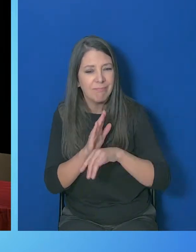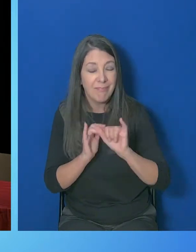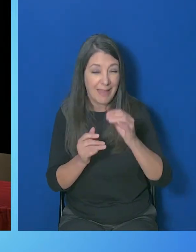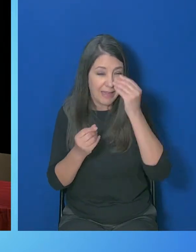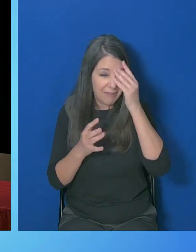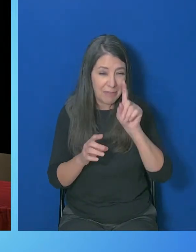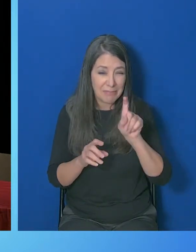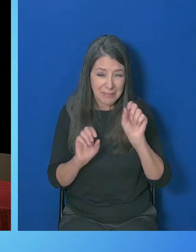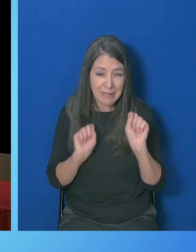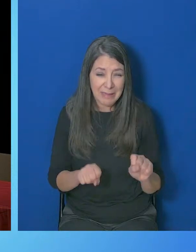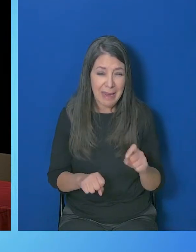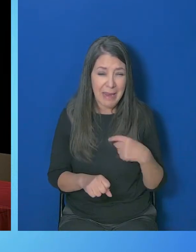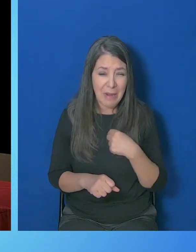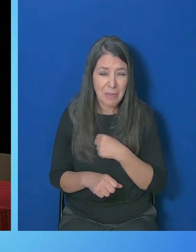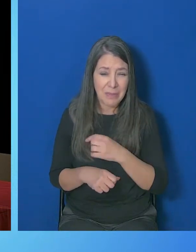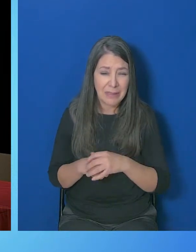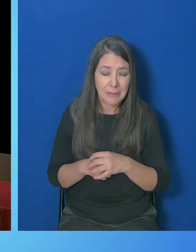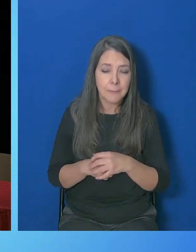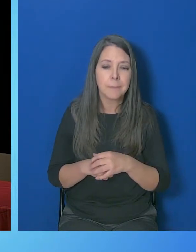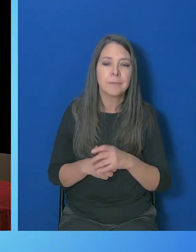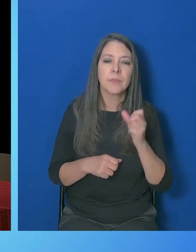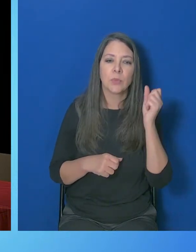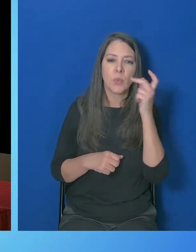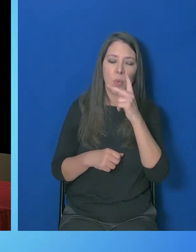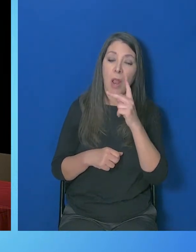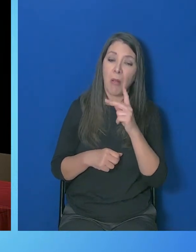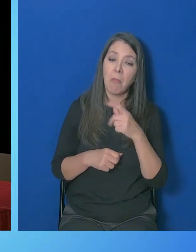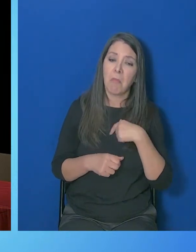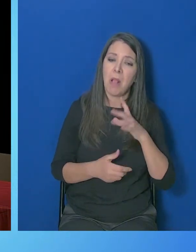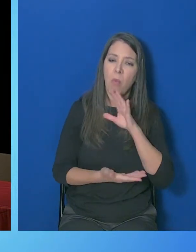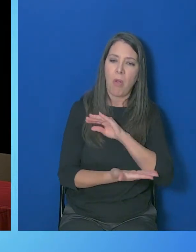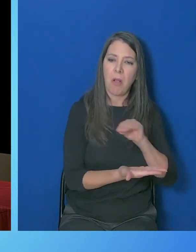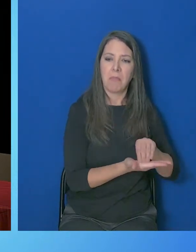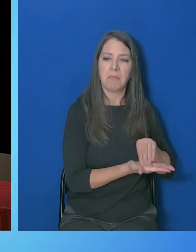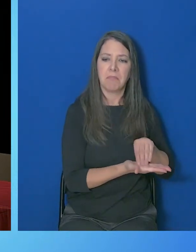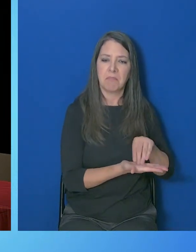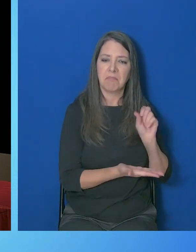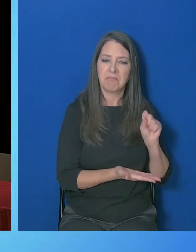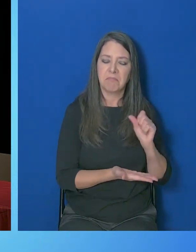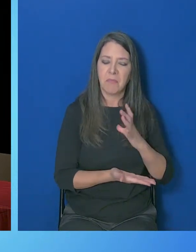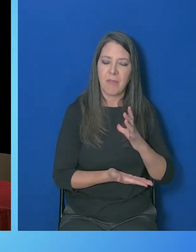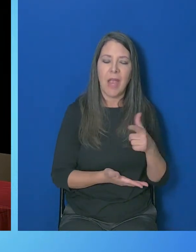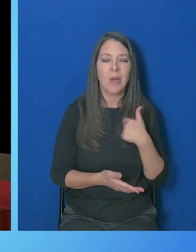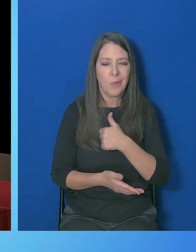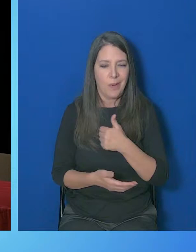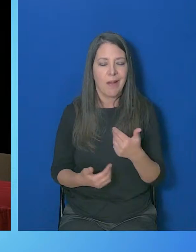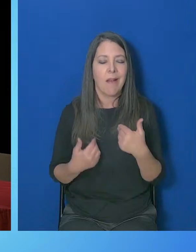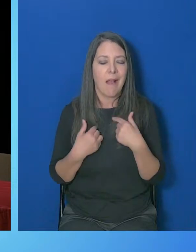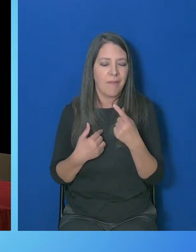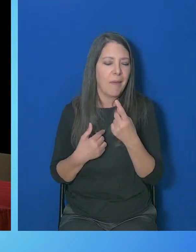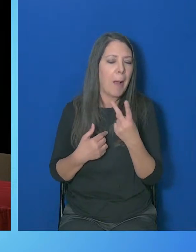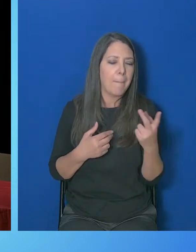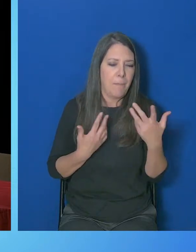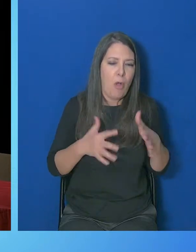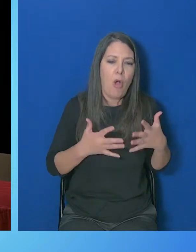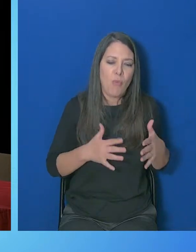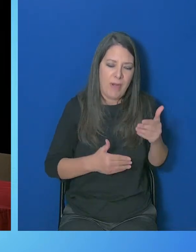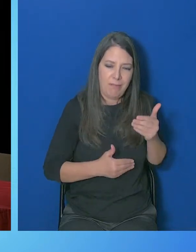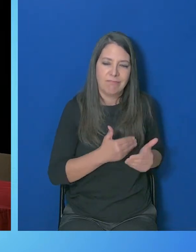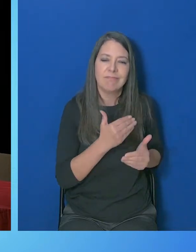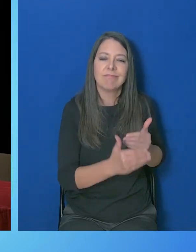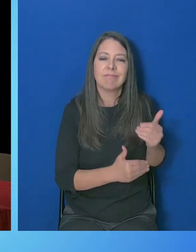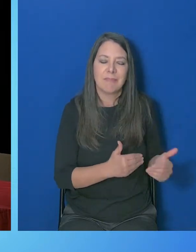learn more? I will definitely make a note of that. We have a couple of them already in the works, and I know that they are going to do a